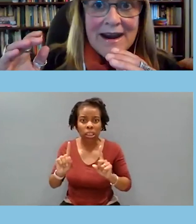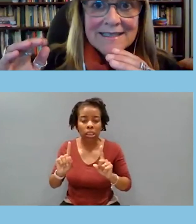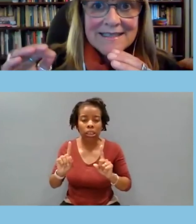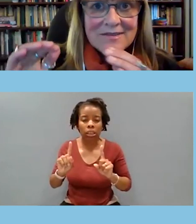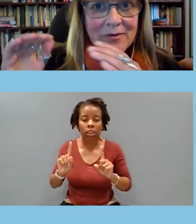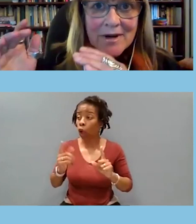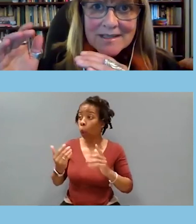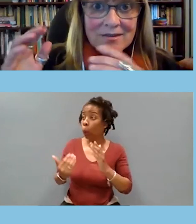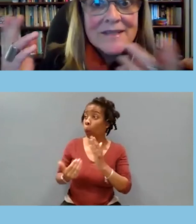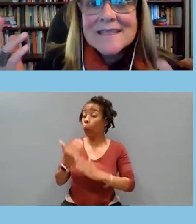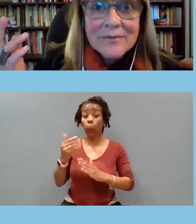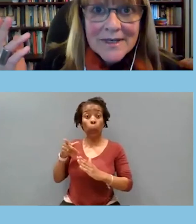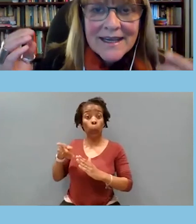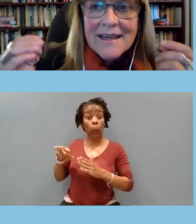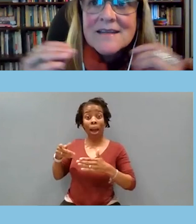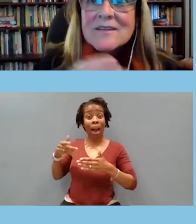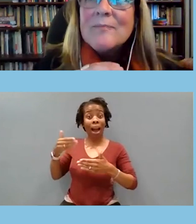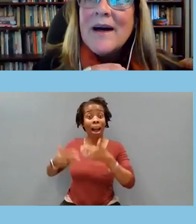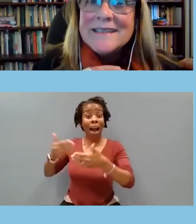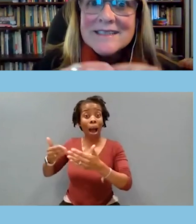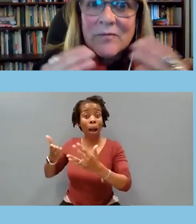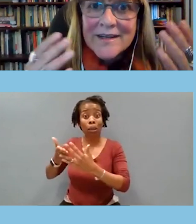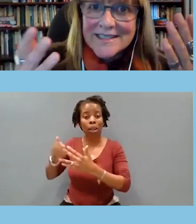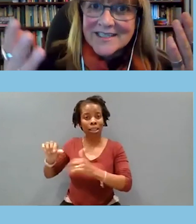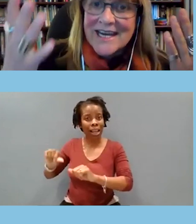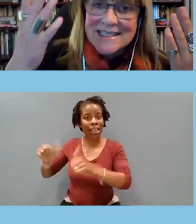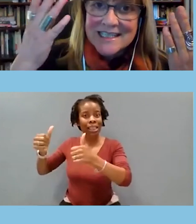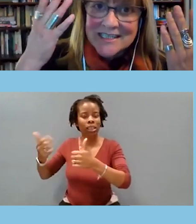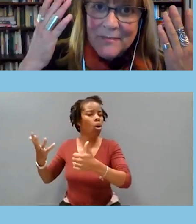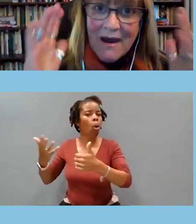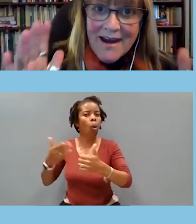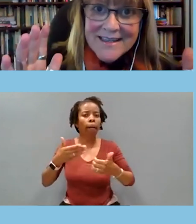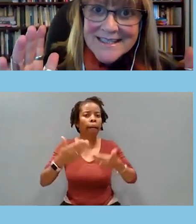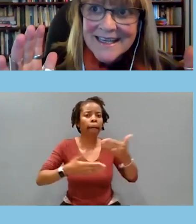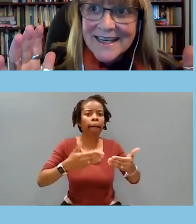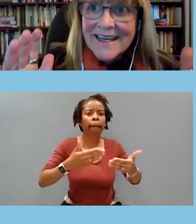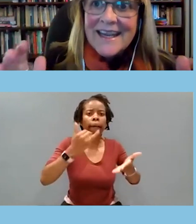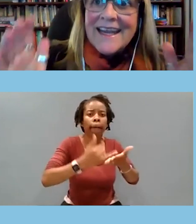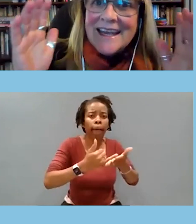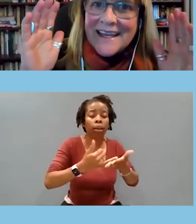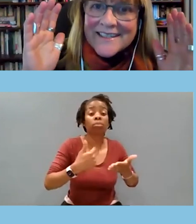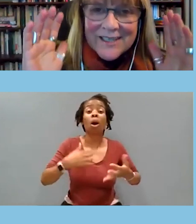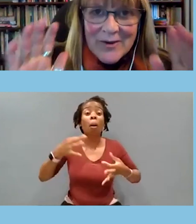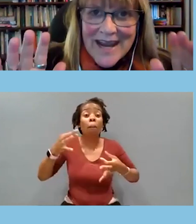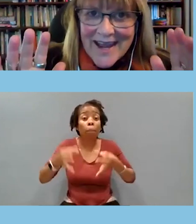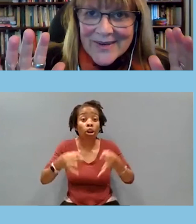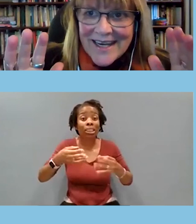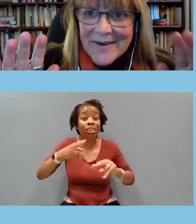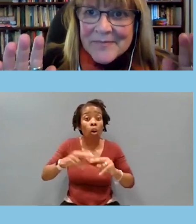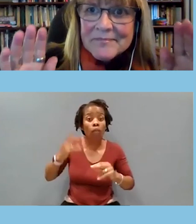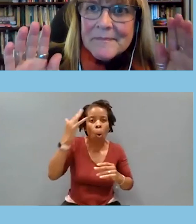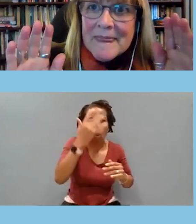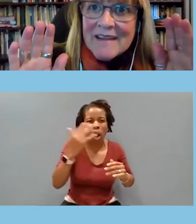accessibility practice works or doesn't work? So the politics of wonder is a chance to just pause, slow